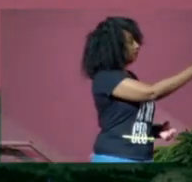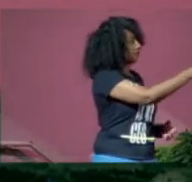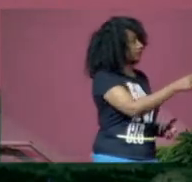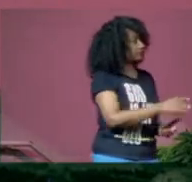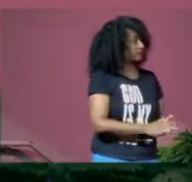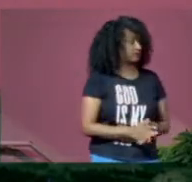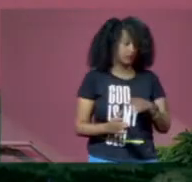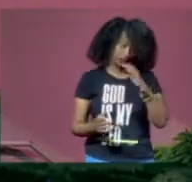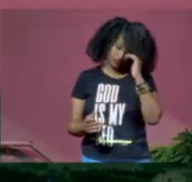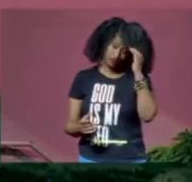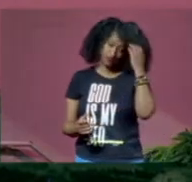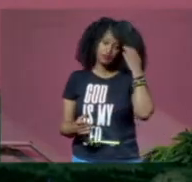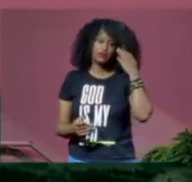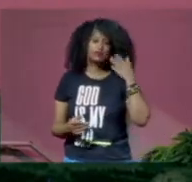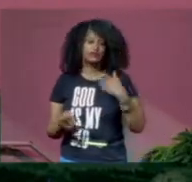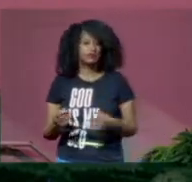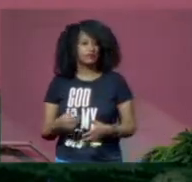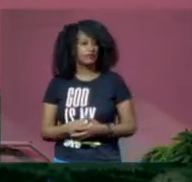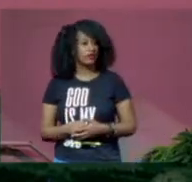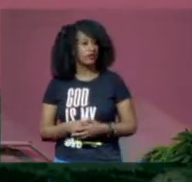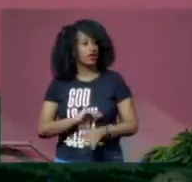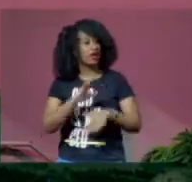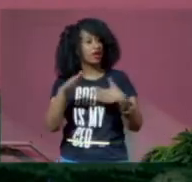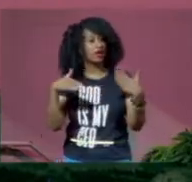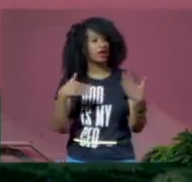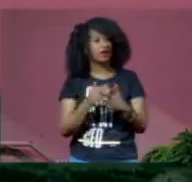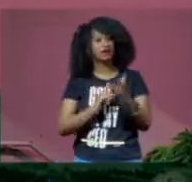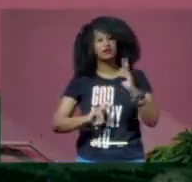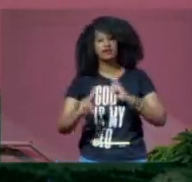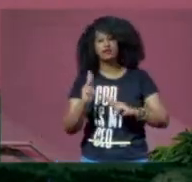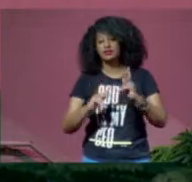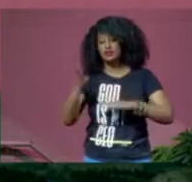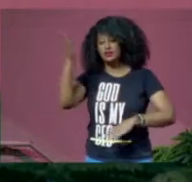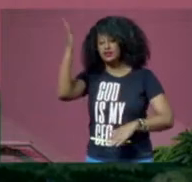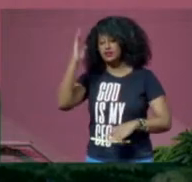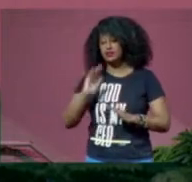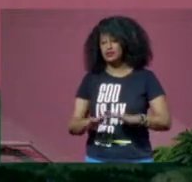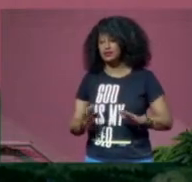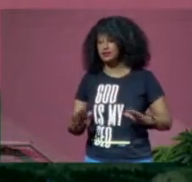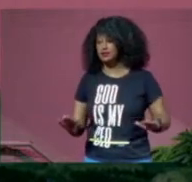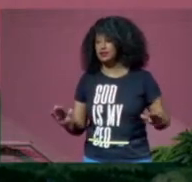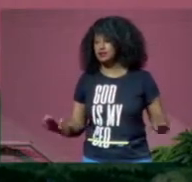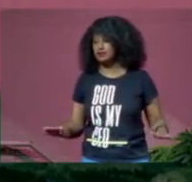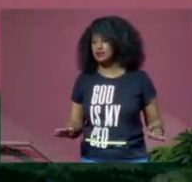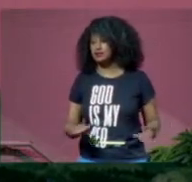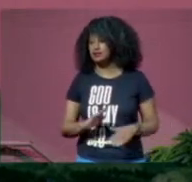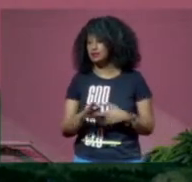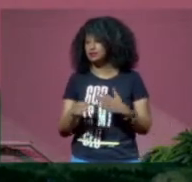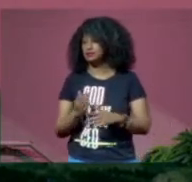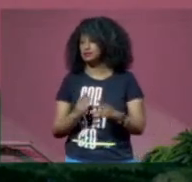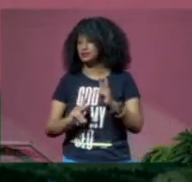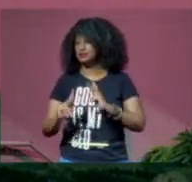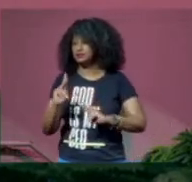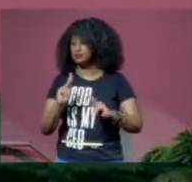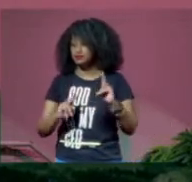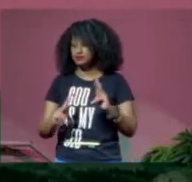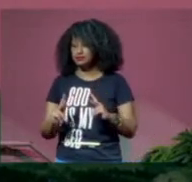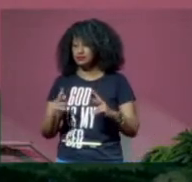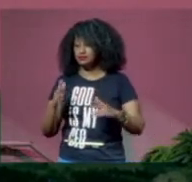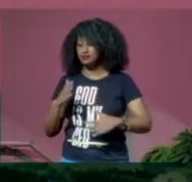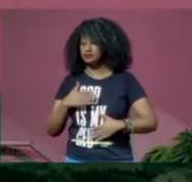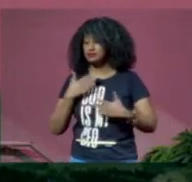amen, to rest upon them as well. To all of you God's children, Lottie Dottie and everybody, I was just